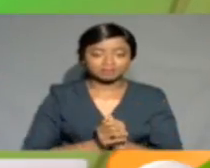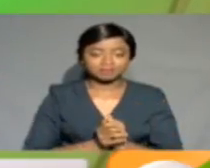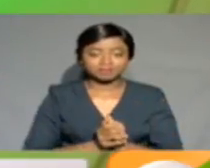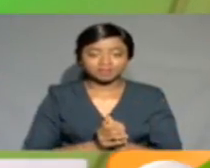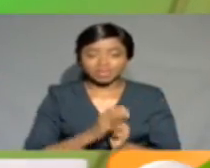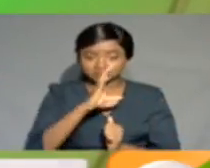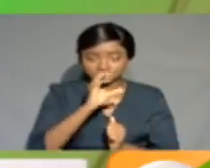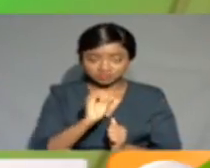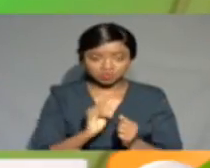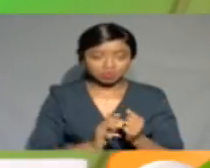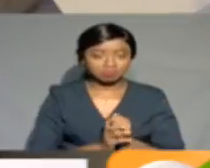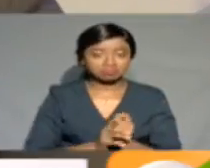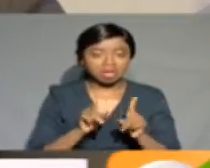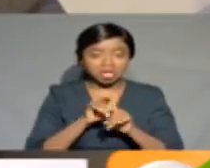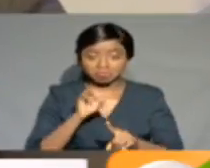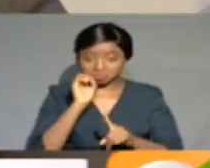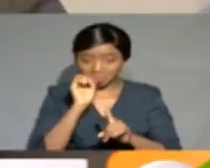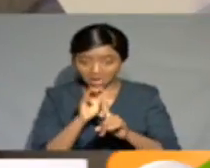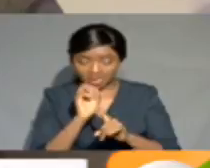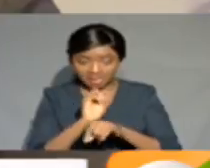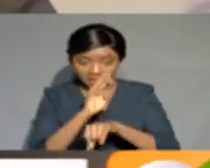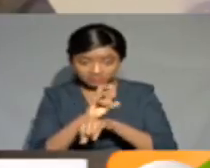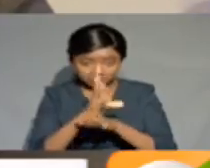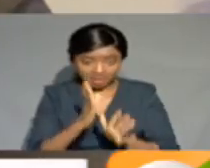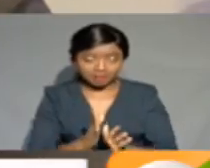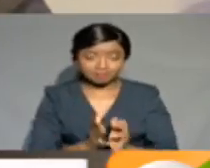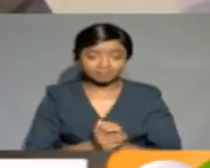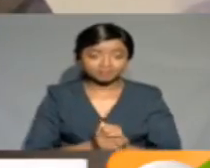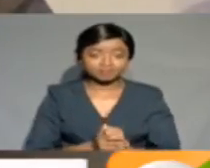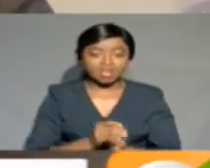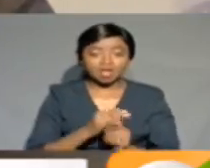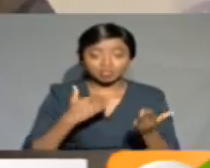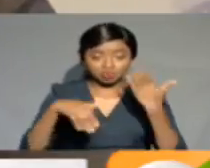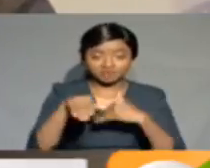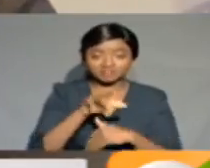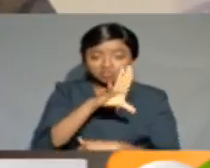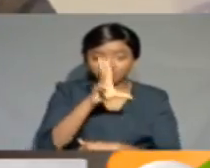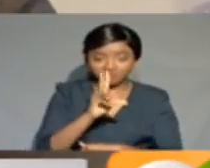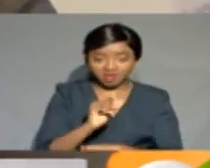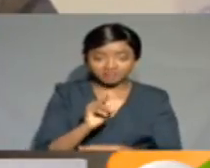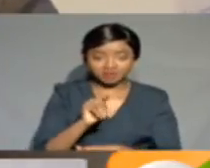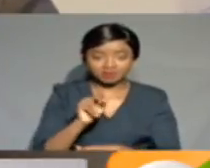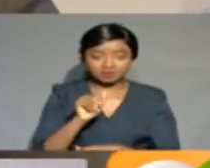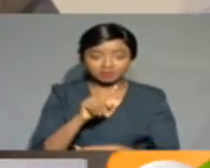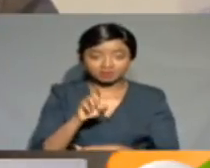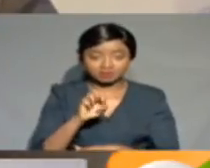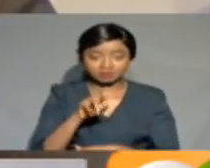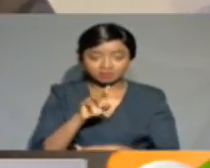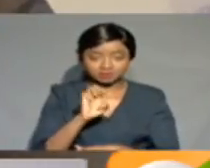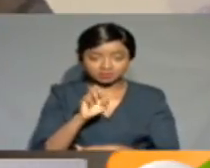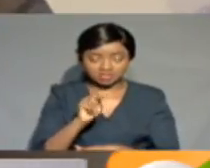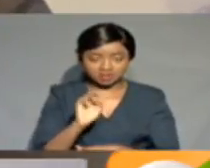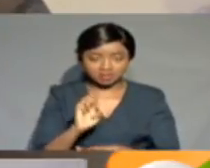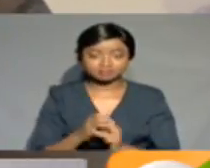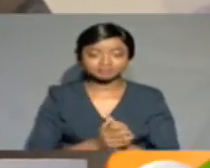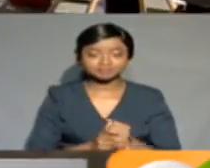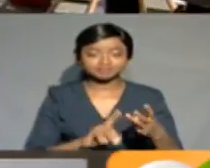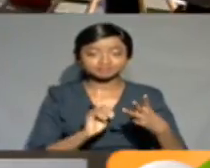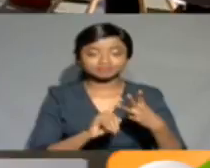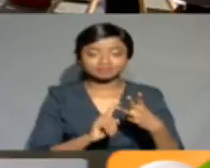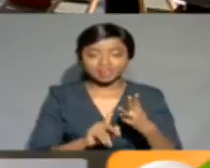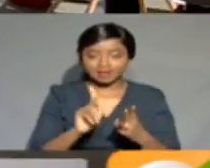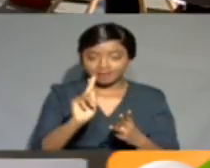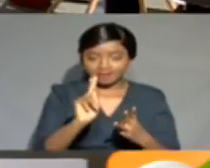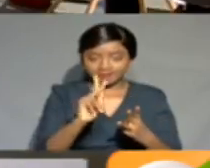psychologist, head of department, counseling and psychology at the African Nazarene University. And last but not least, we have Mr. Indimuli